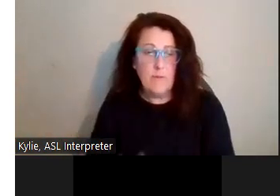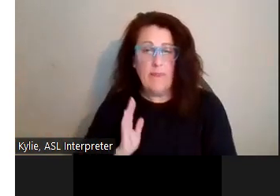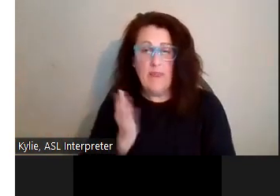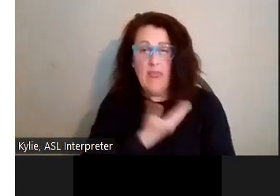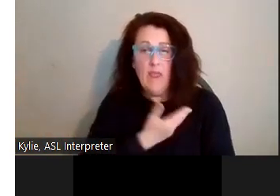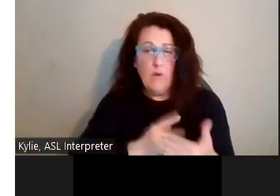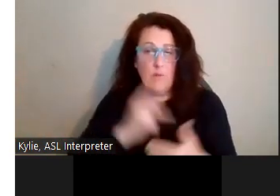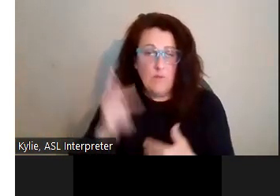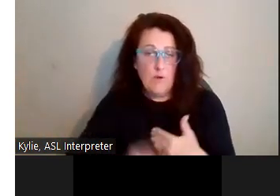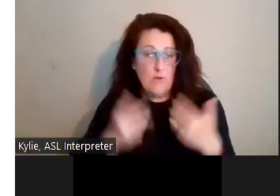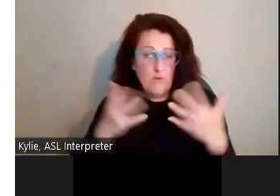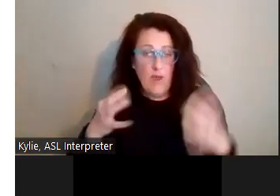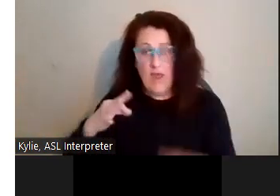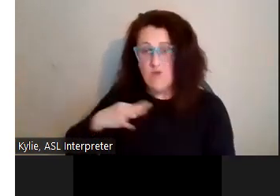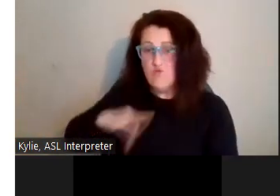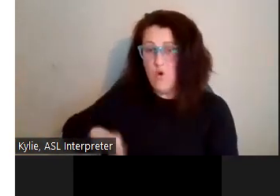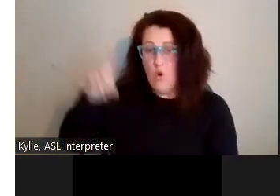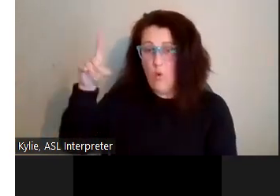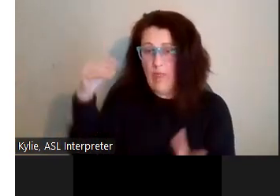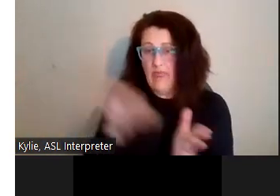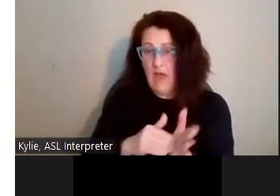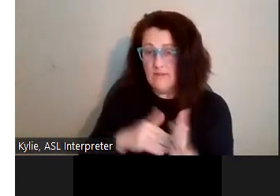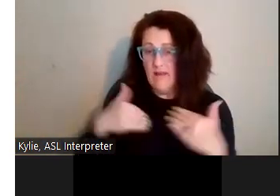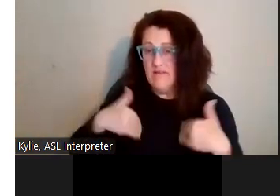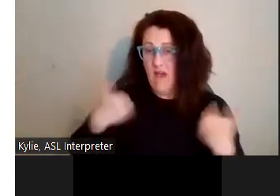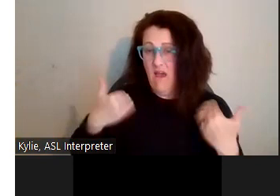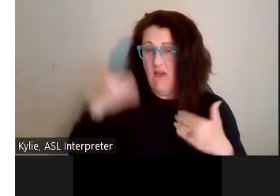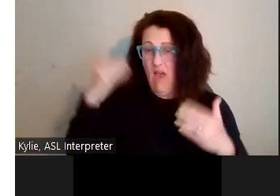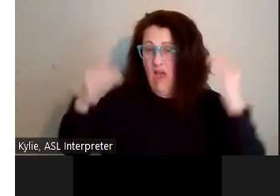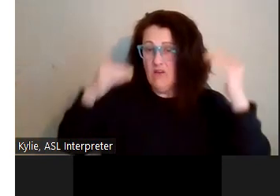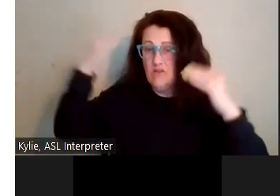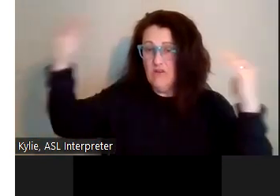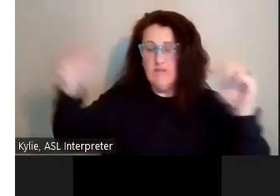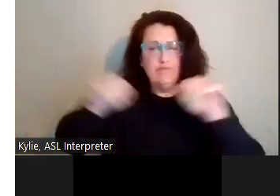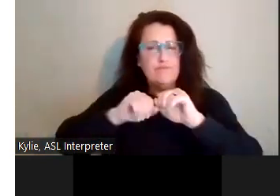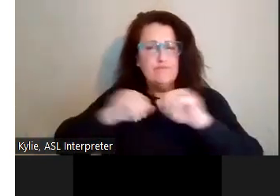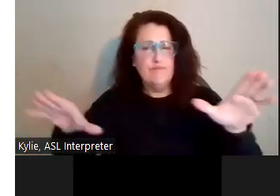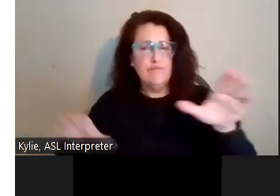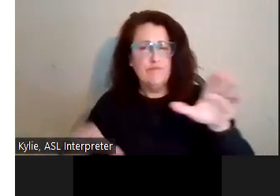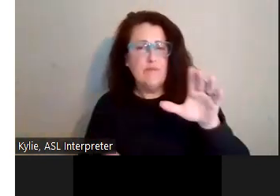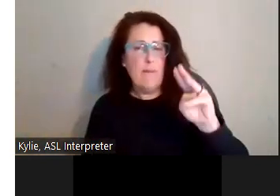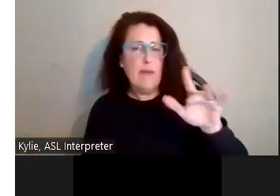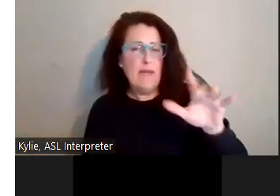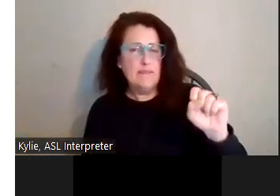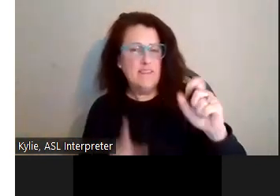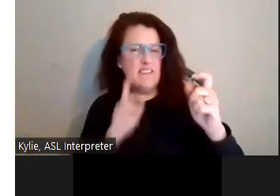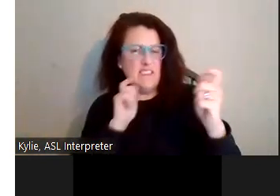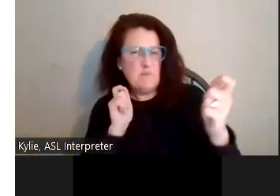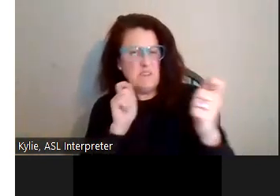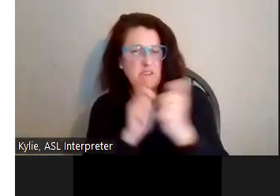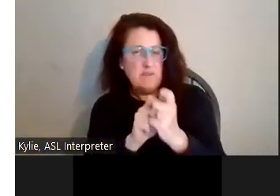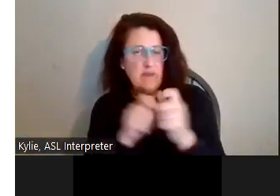is seeking to enroll 1,000 young adults from across the Commonwealth, but in very specific